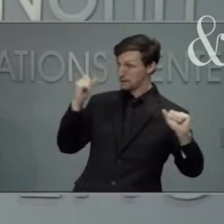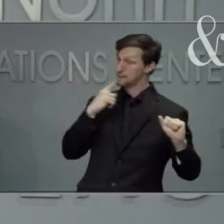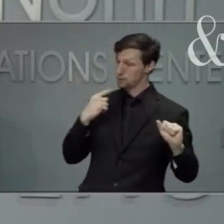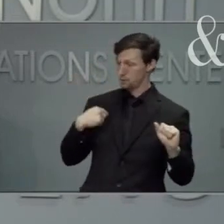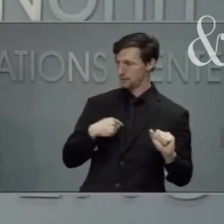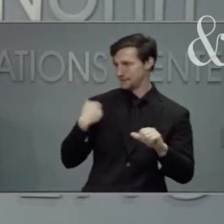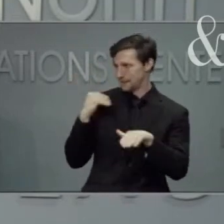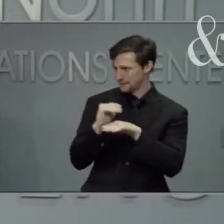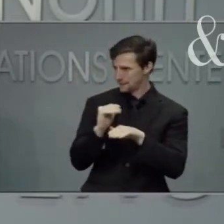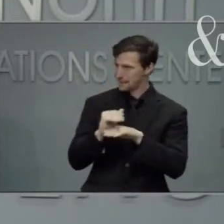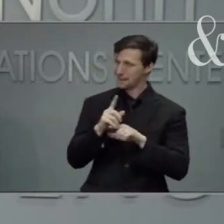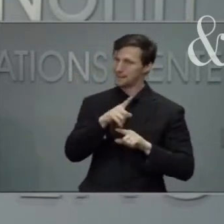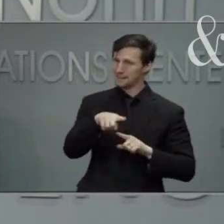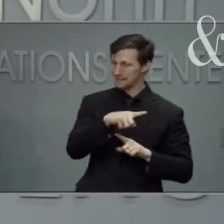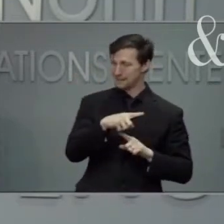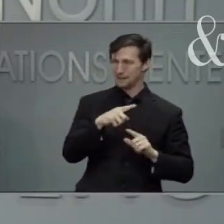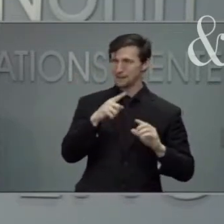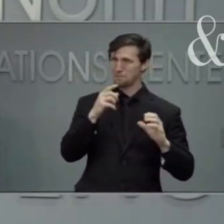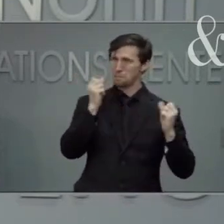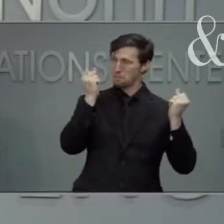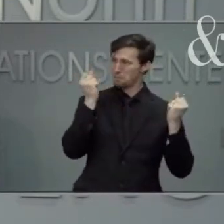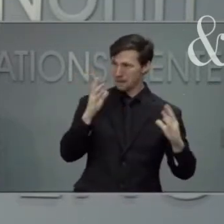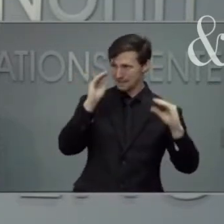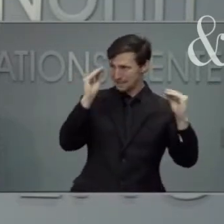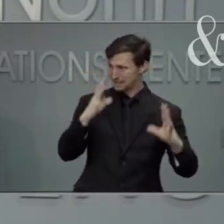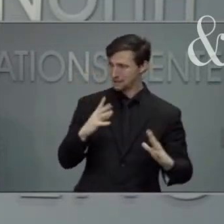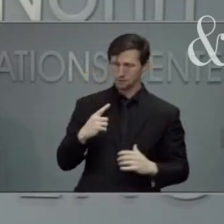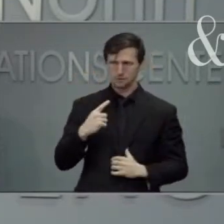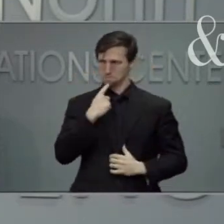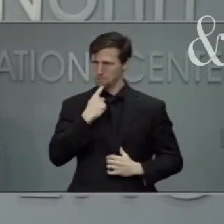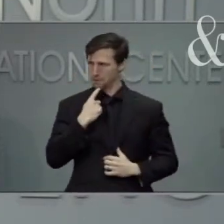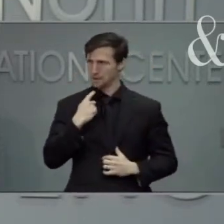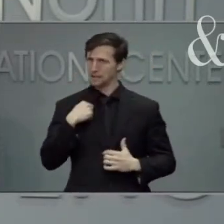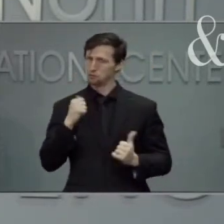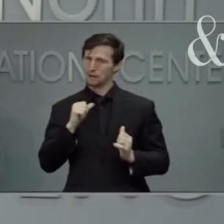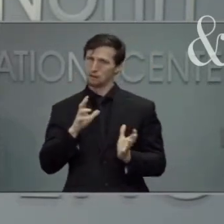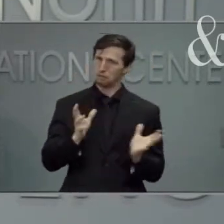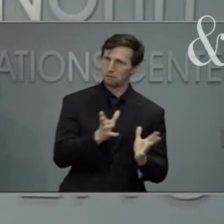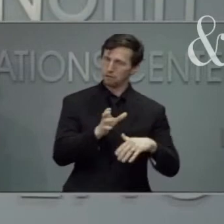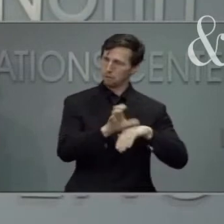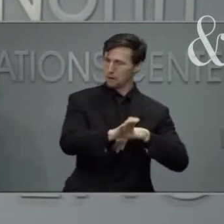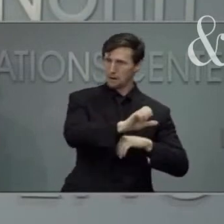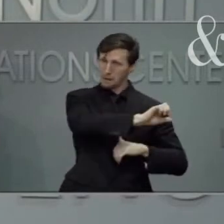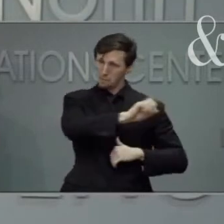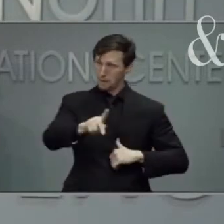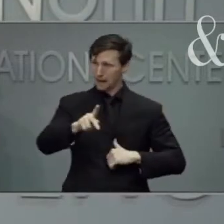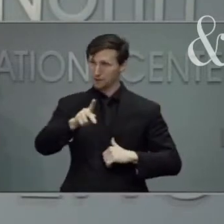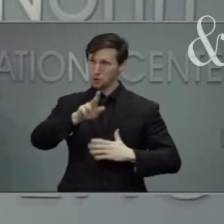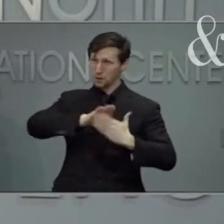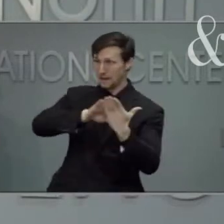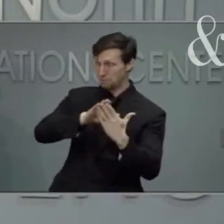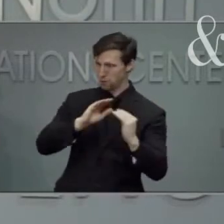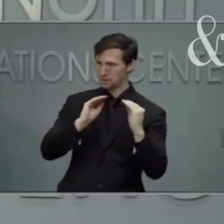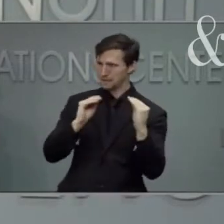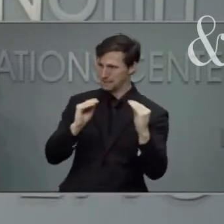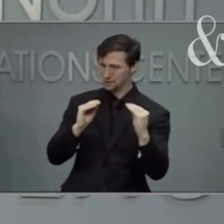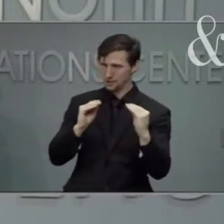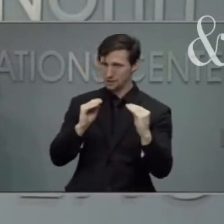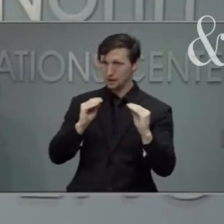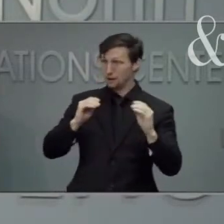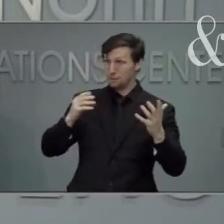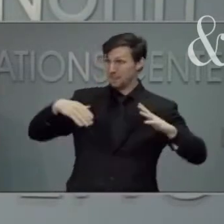are very disappointed at urging the return to in-person learning without first prioritizing their vaccination. What would you say to